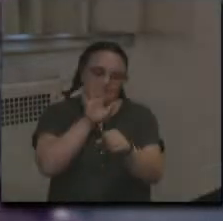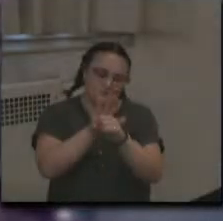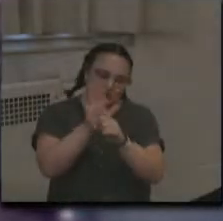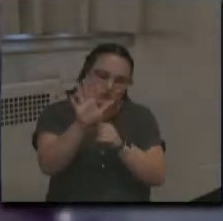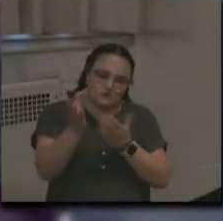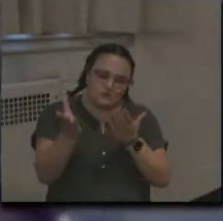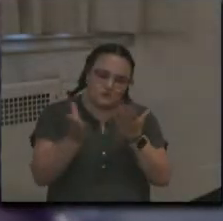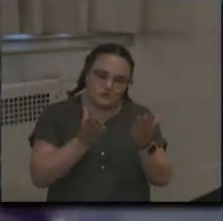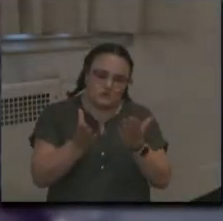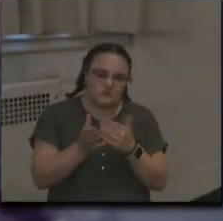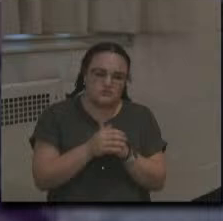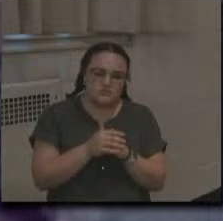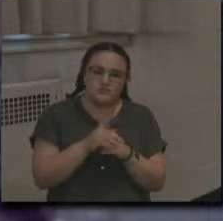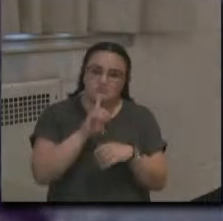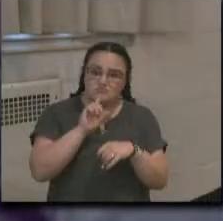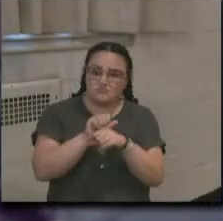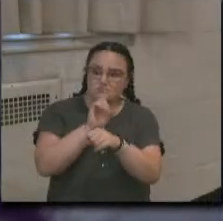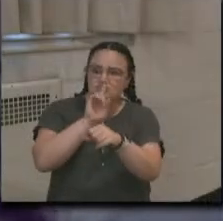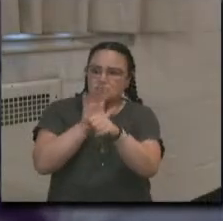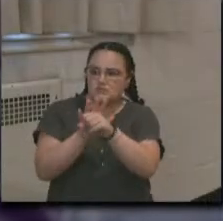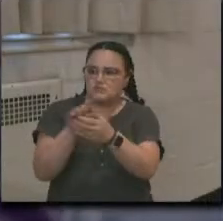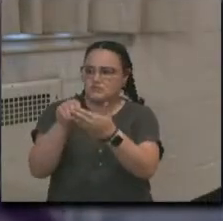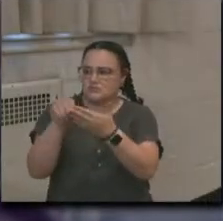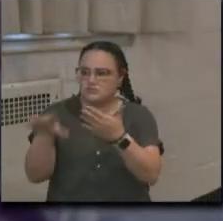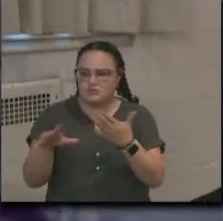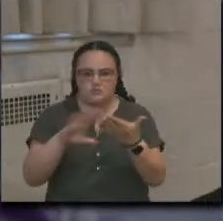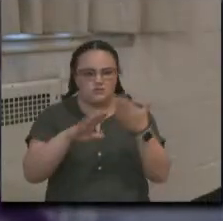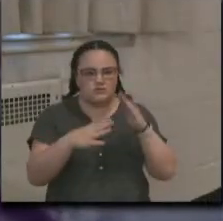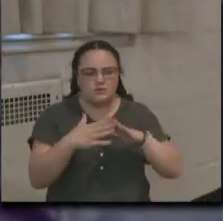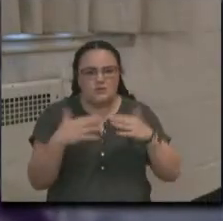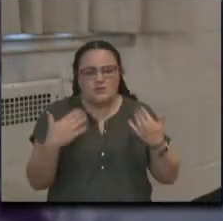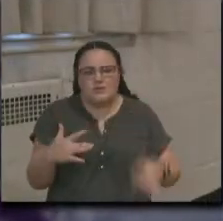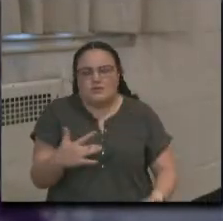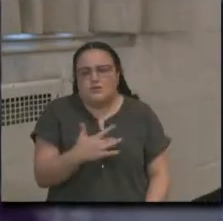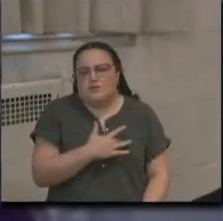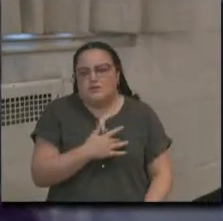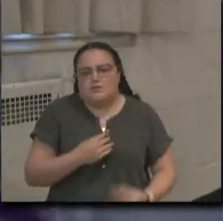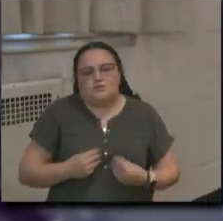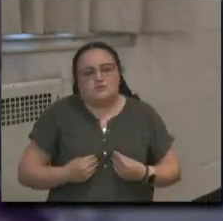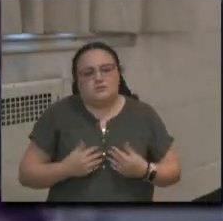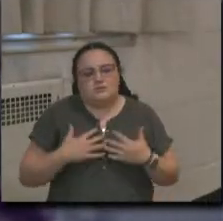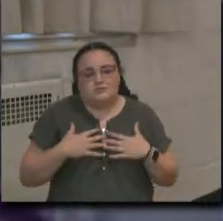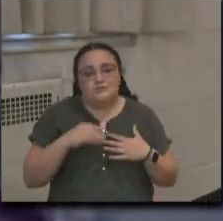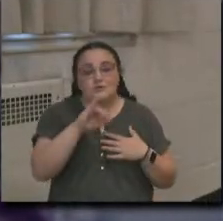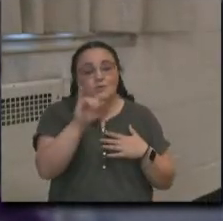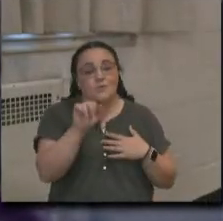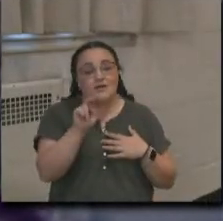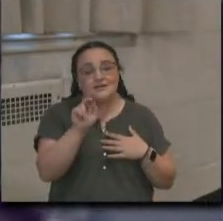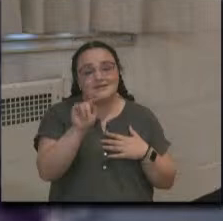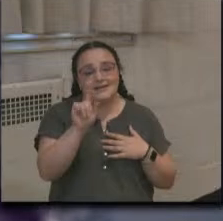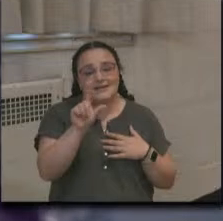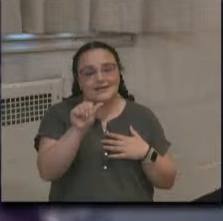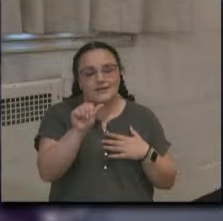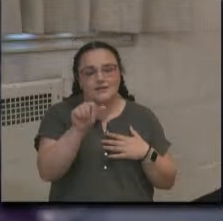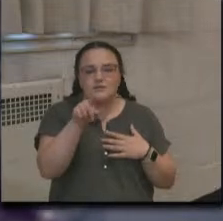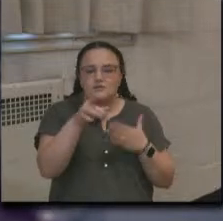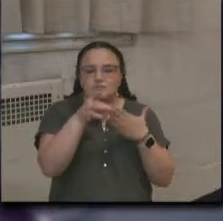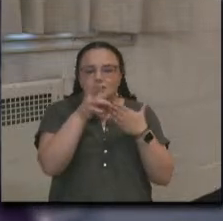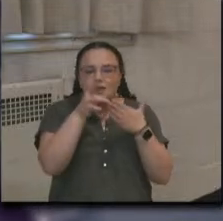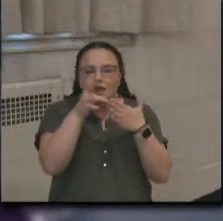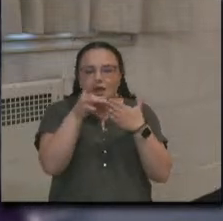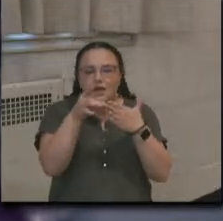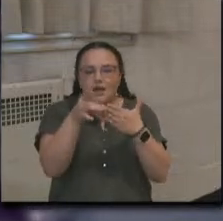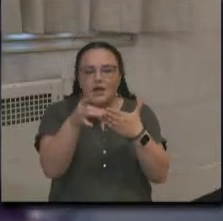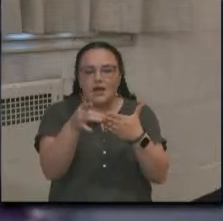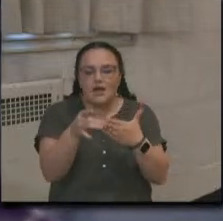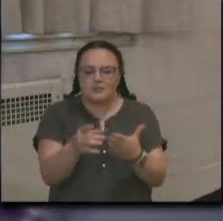Your commitment to our students and community have been truly commendable. Juanita, your guidance, encouragement,